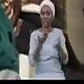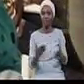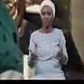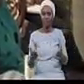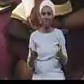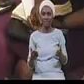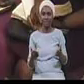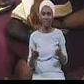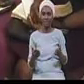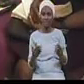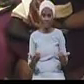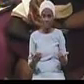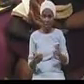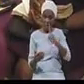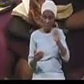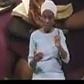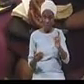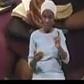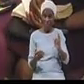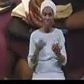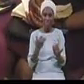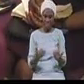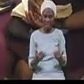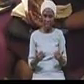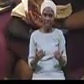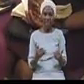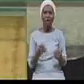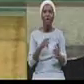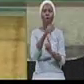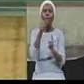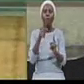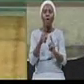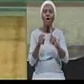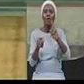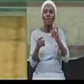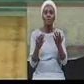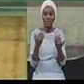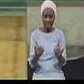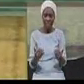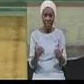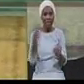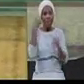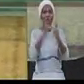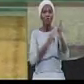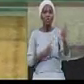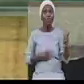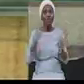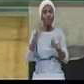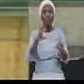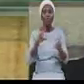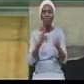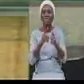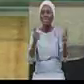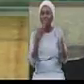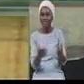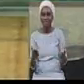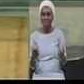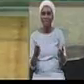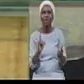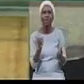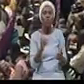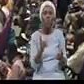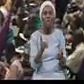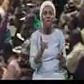When? For the Lord will do great things. Where? In